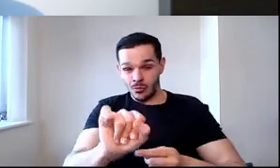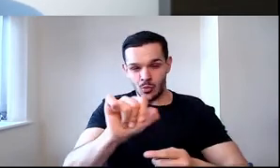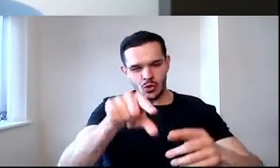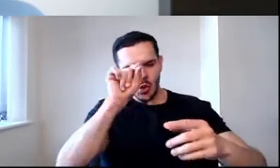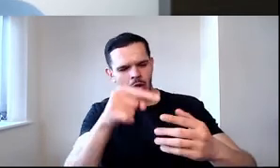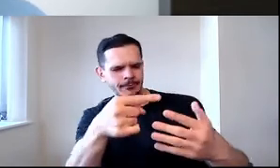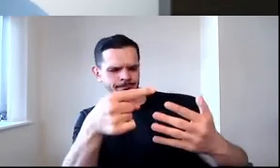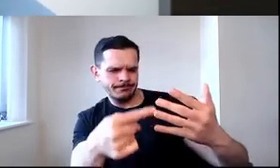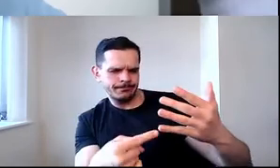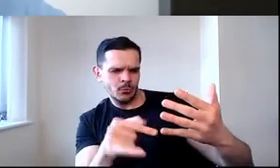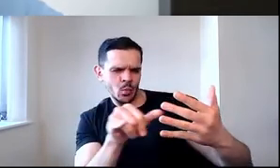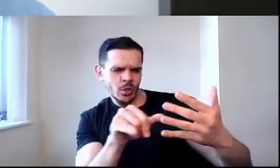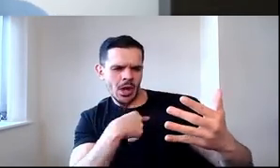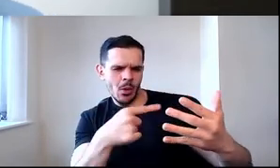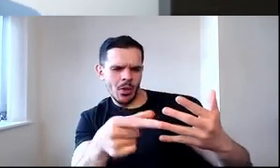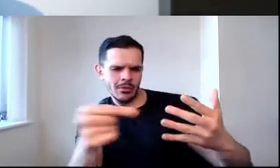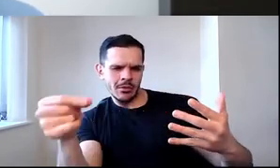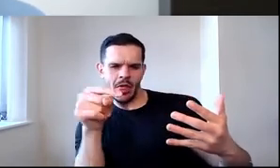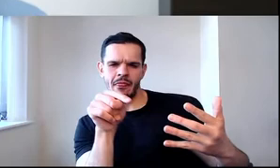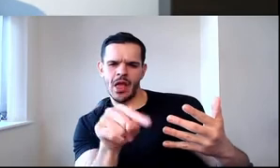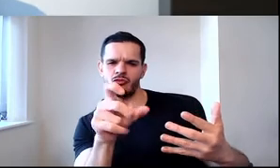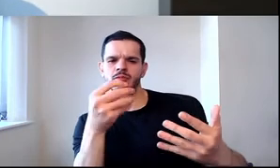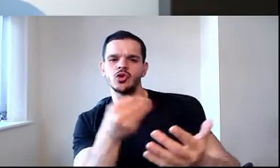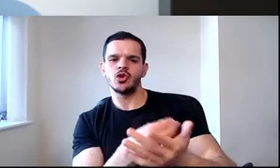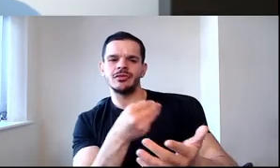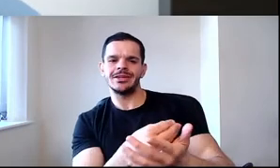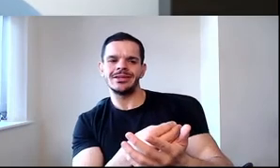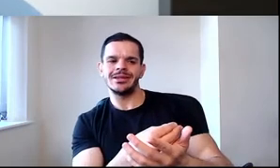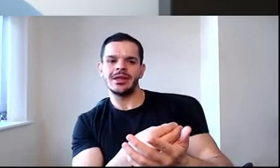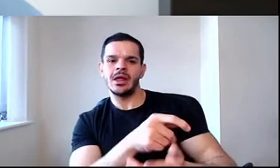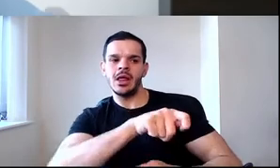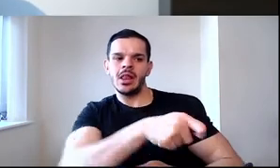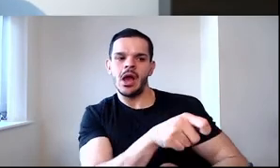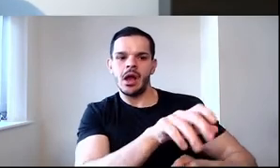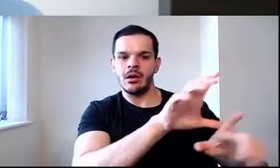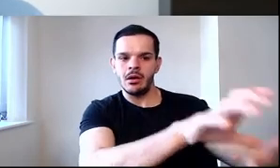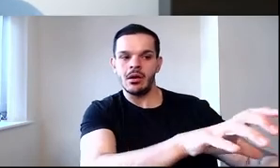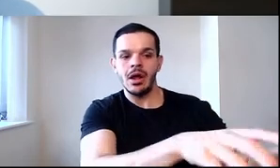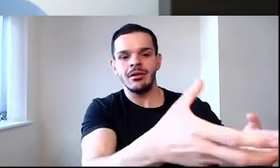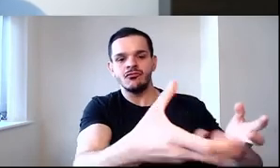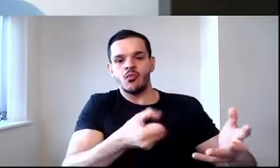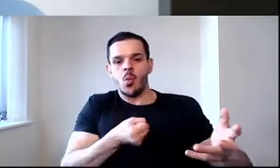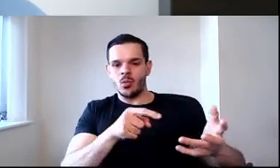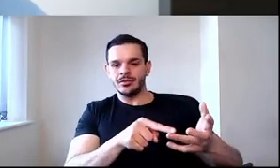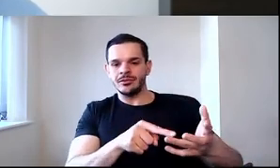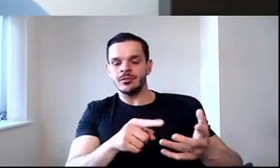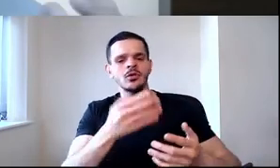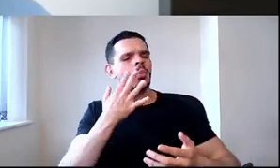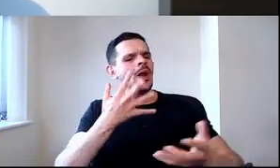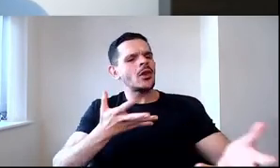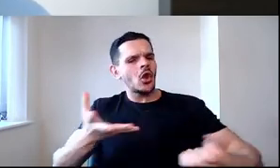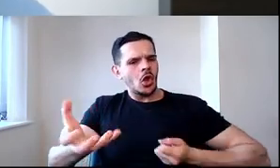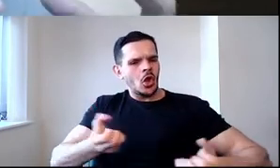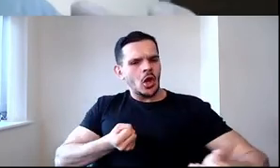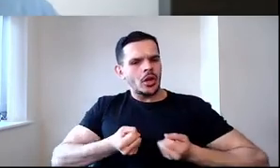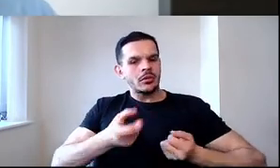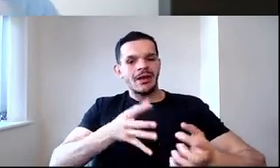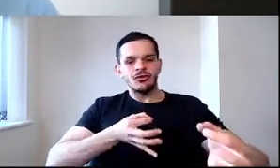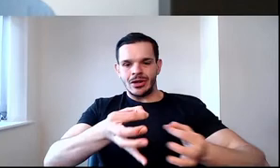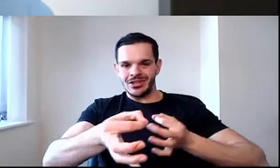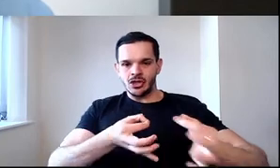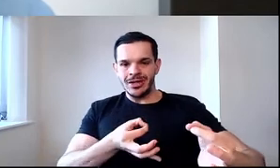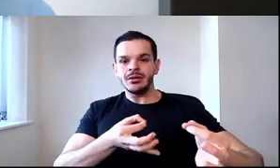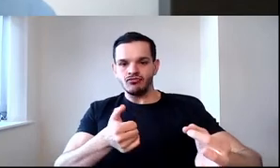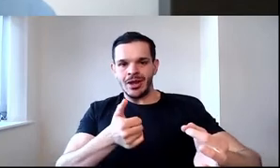that one, plus the native cryptocurrency as well. So when they're earning, they basically have these strategies where they take out